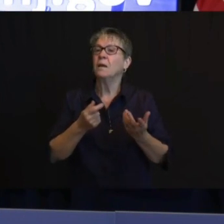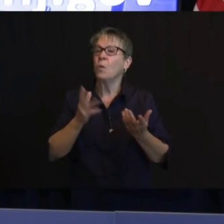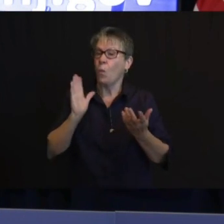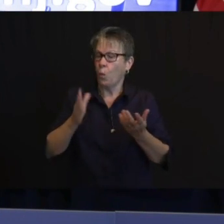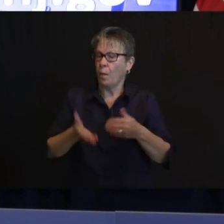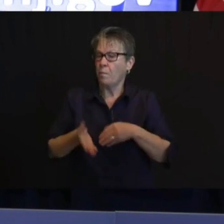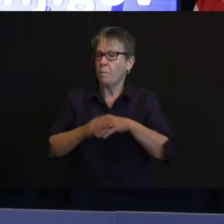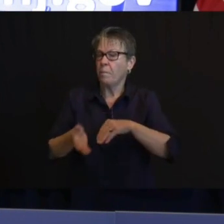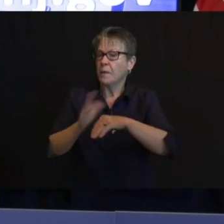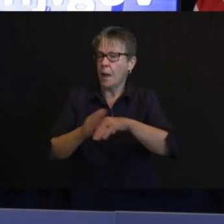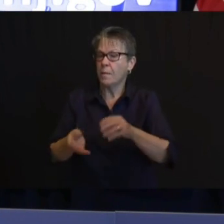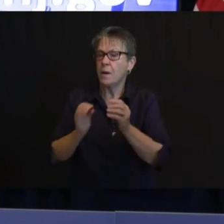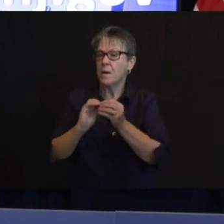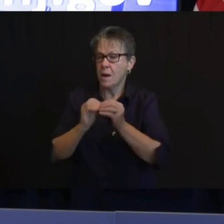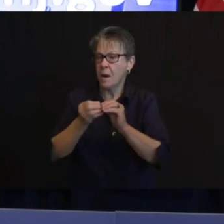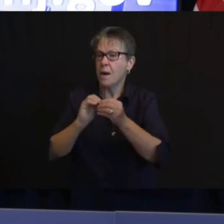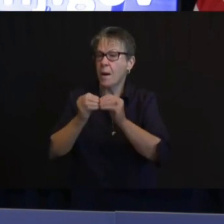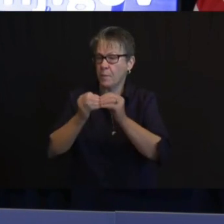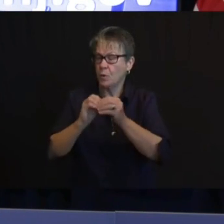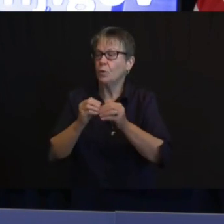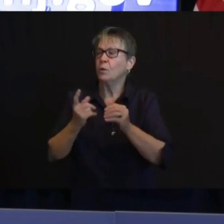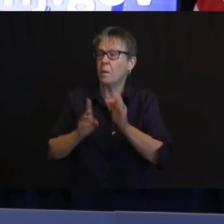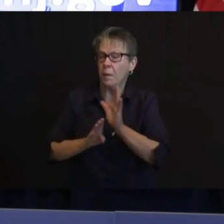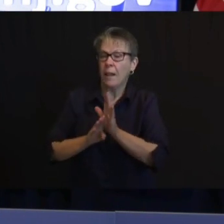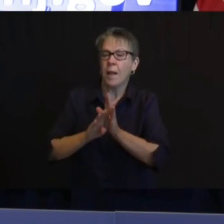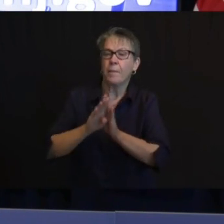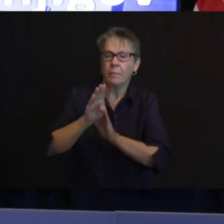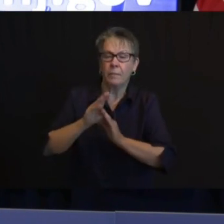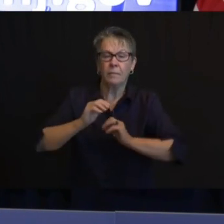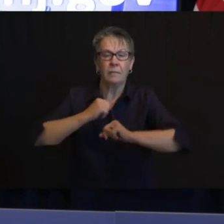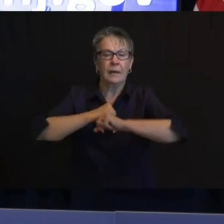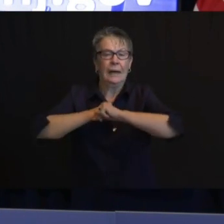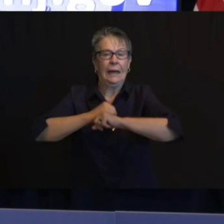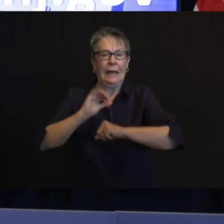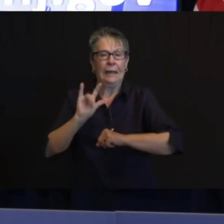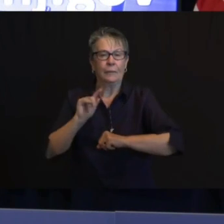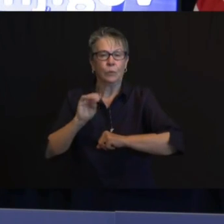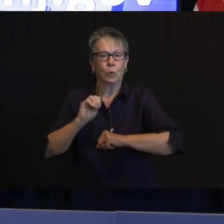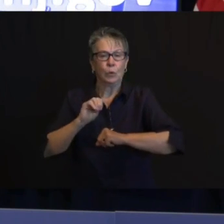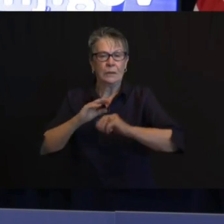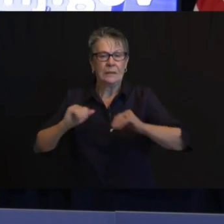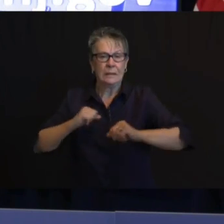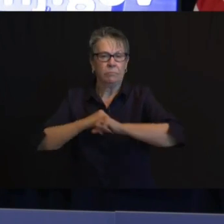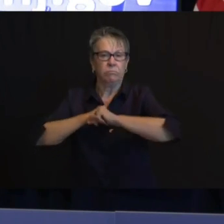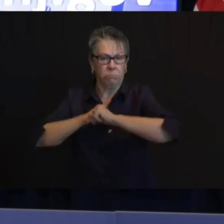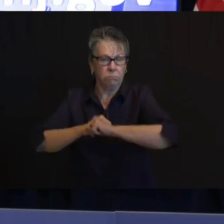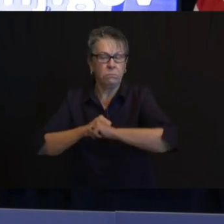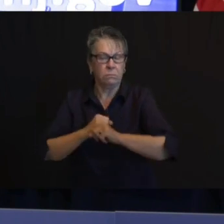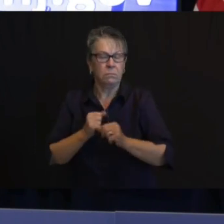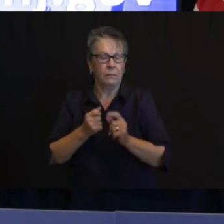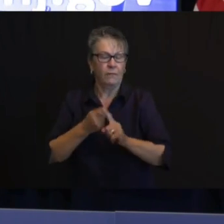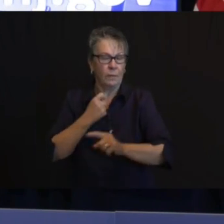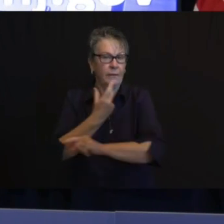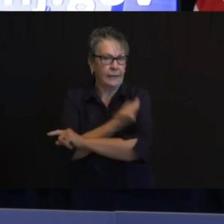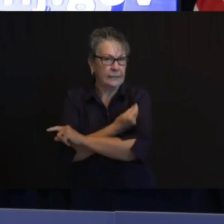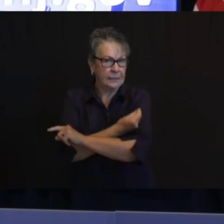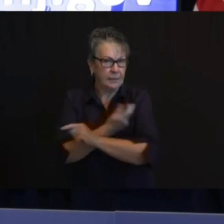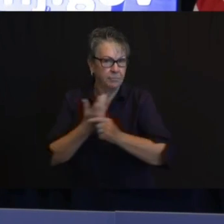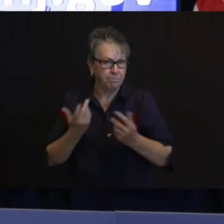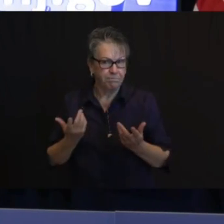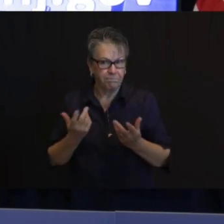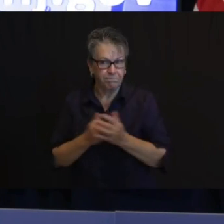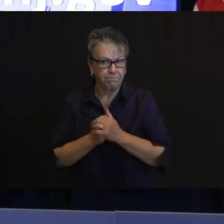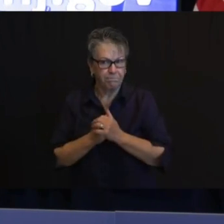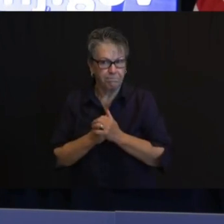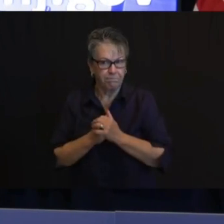up an immune response. Then you're ready for your second shot, and to get your maximum immune response, another couple of